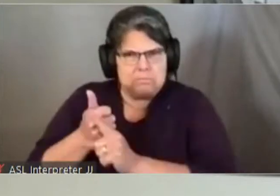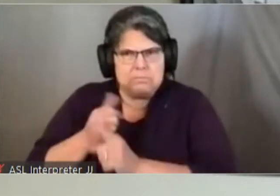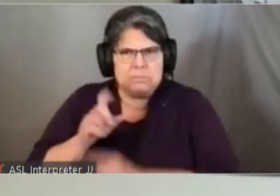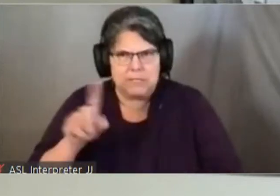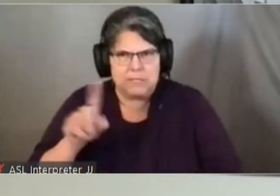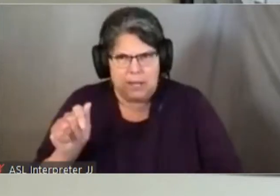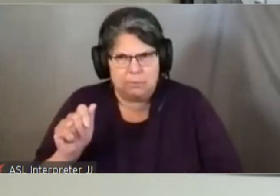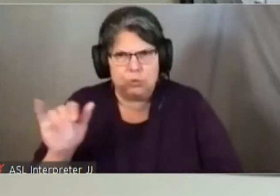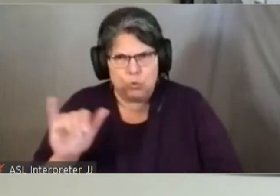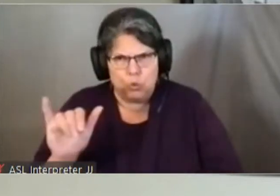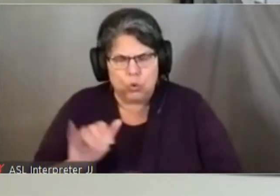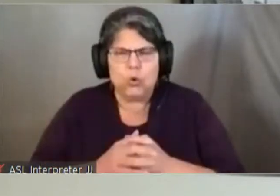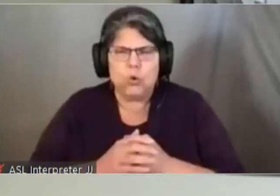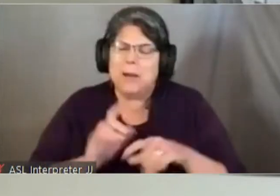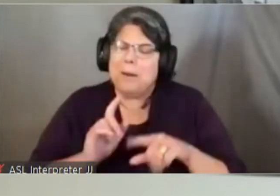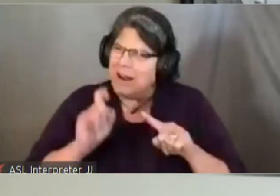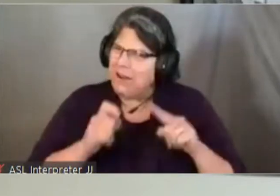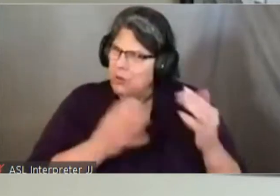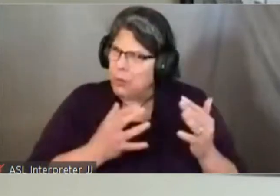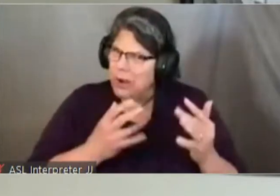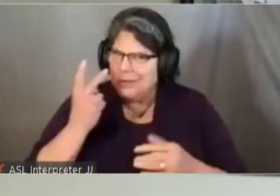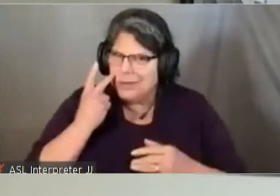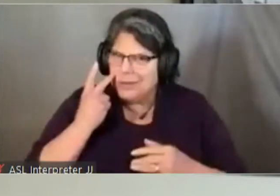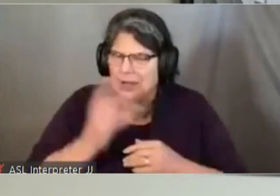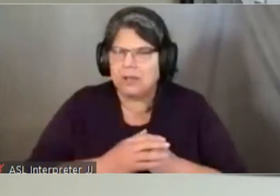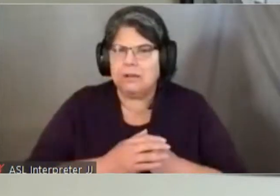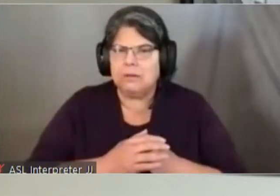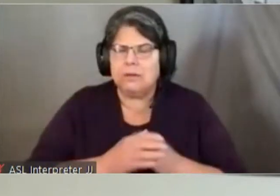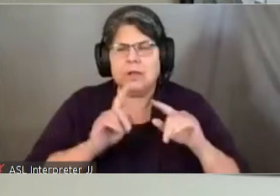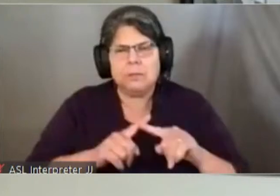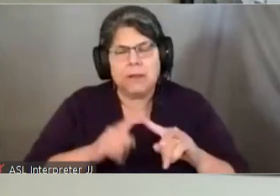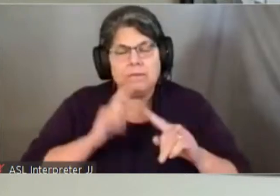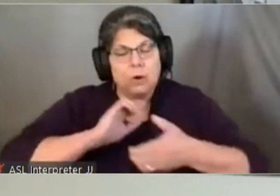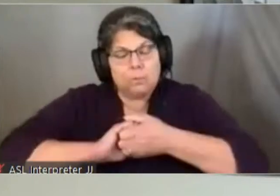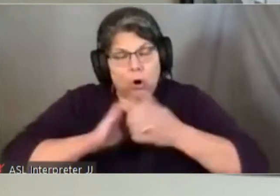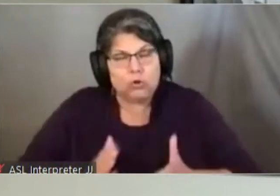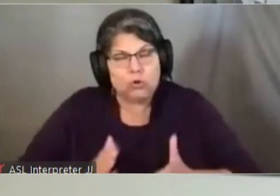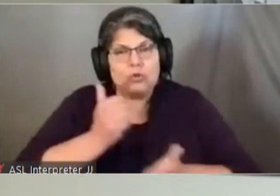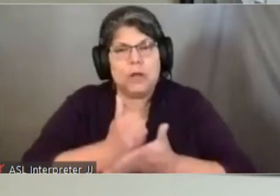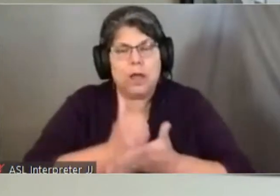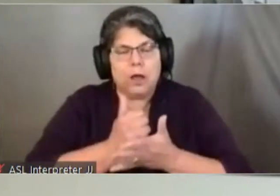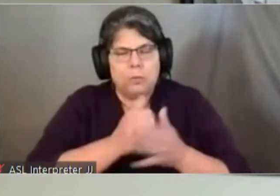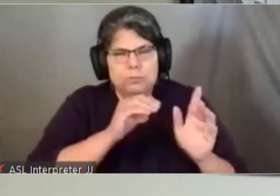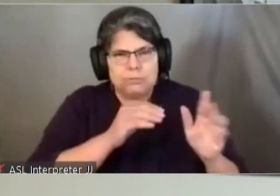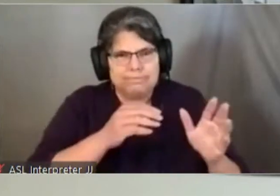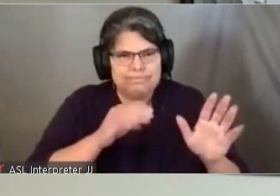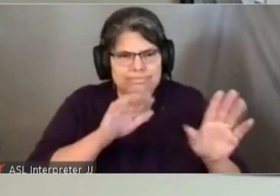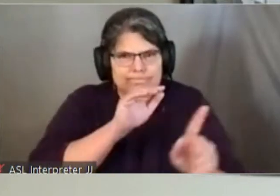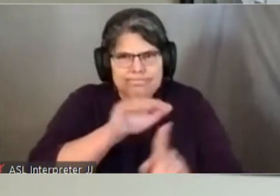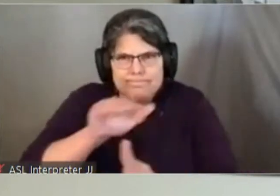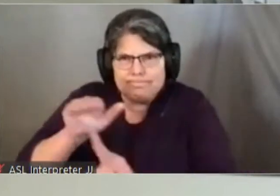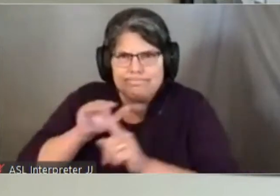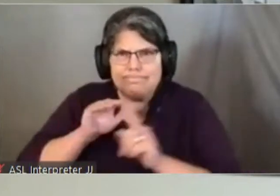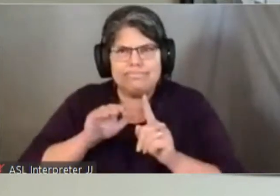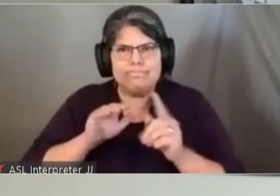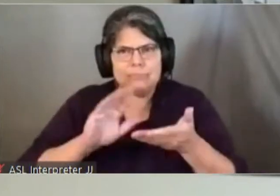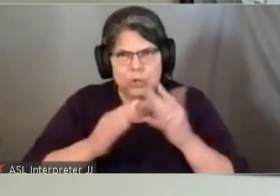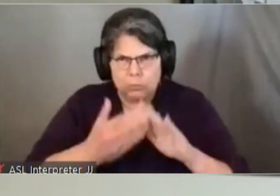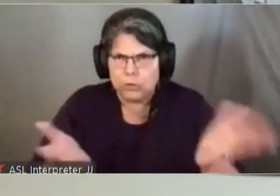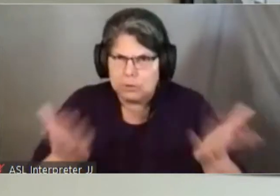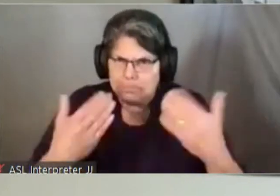come. We're depending on our partners to help get out these vaccines to the community. And as I've